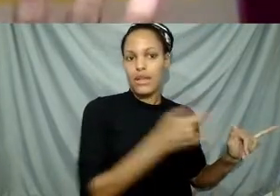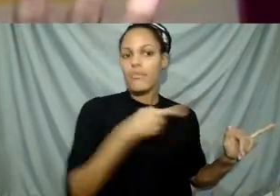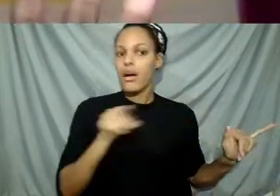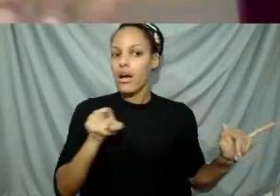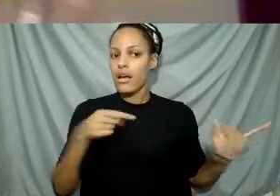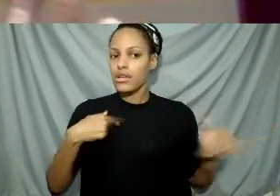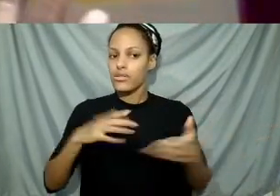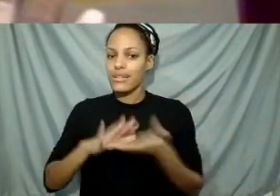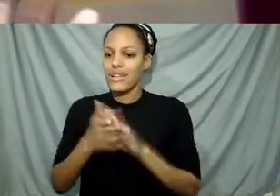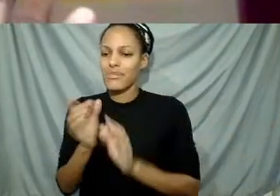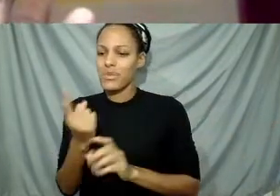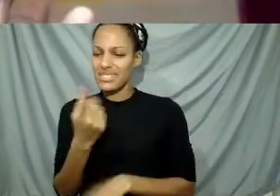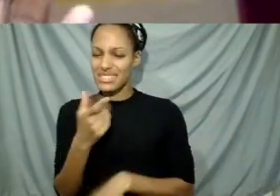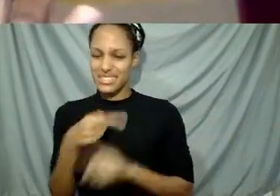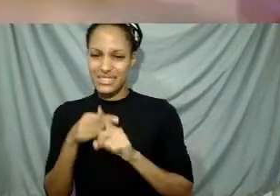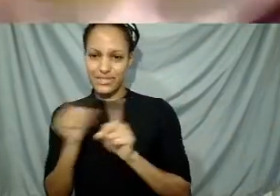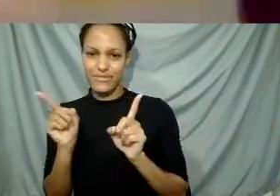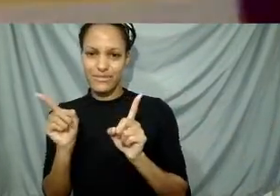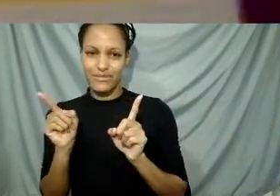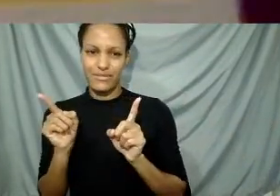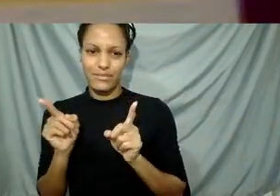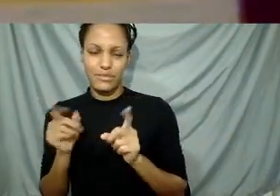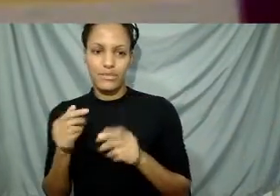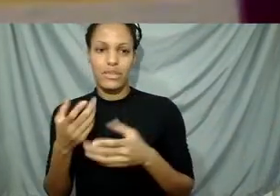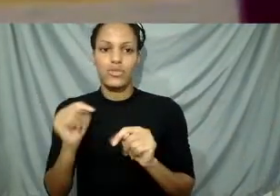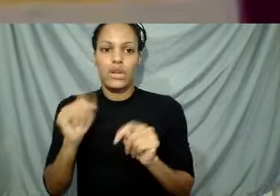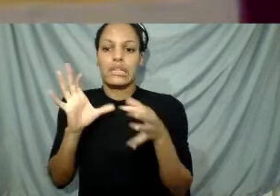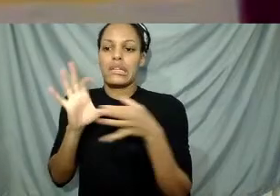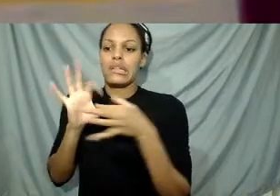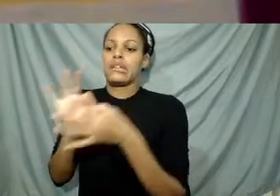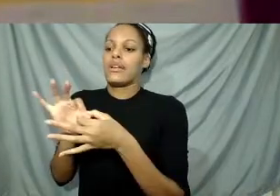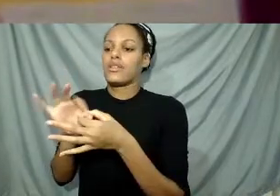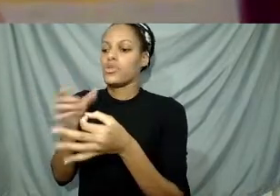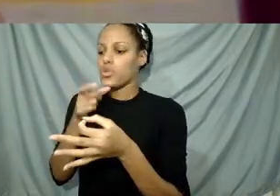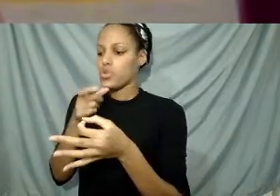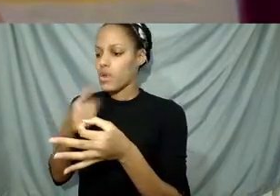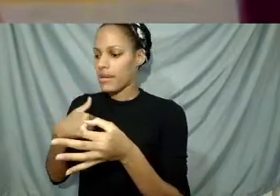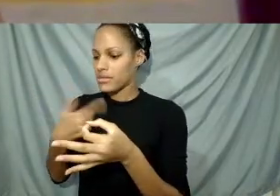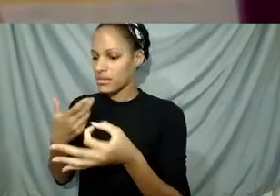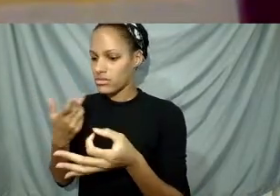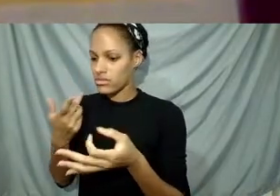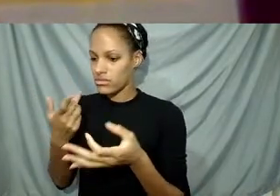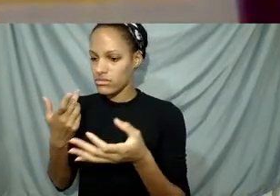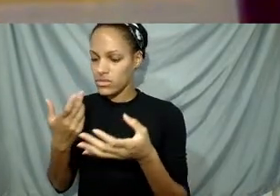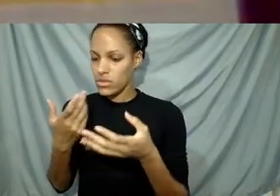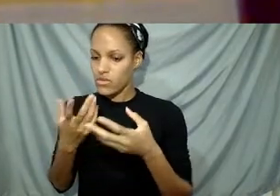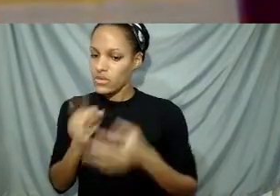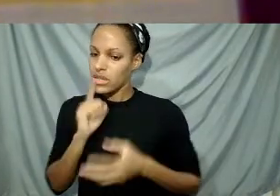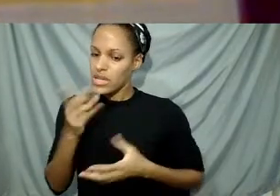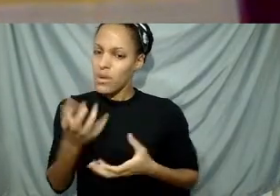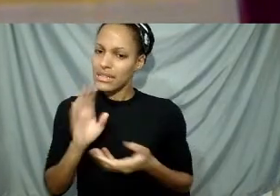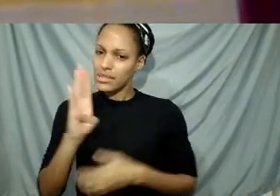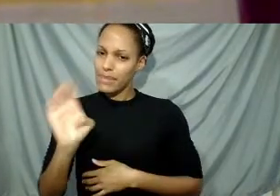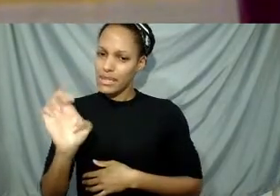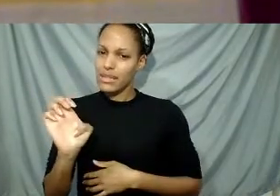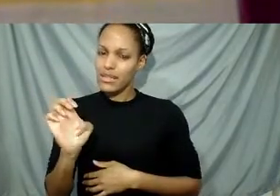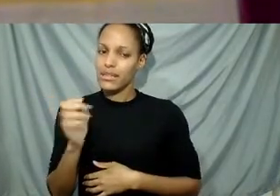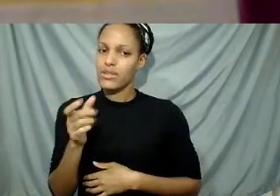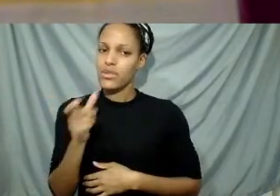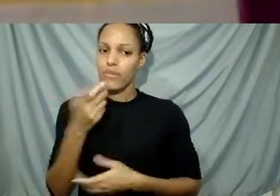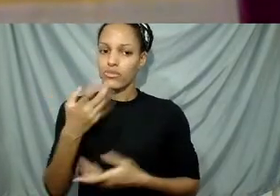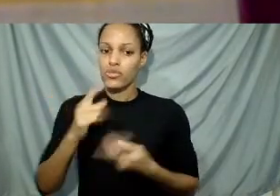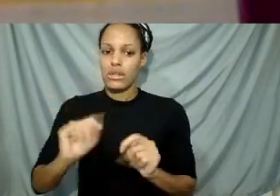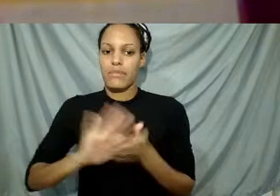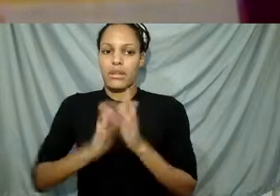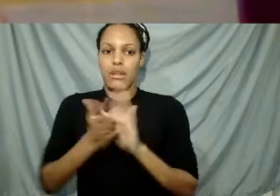to be. And I had to reconnect with who I was in terms of, you know, coming from a place where